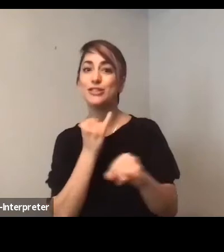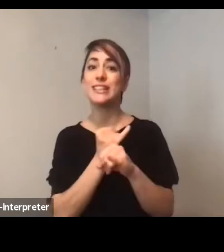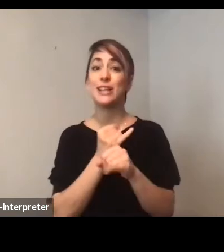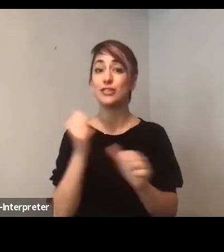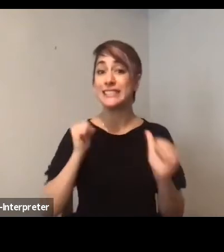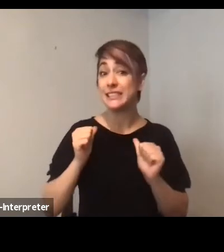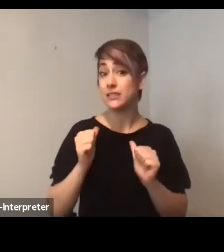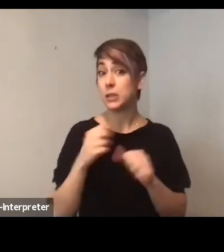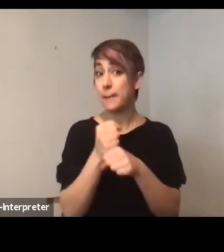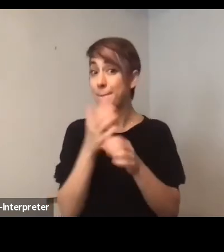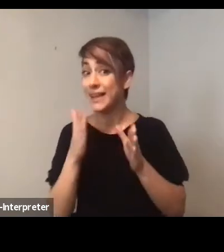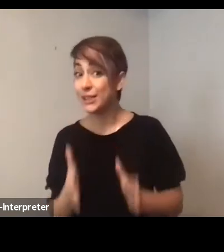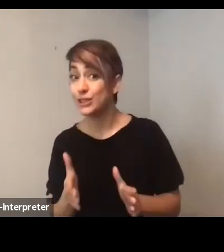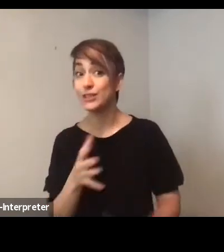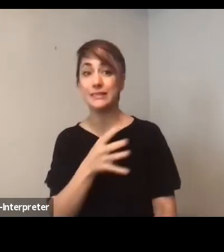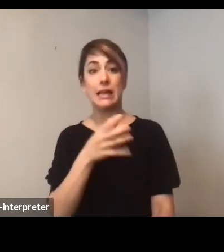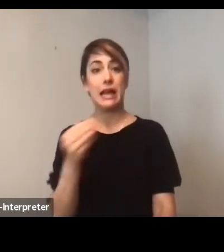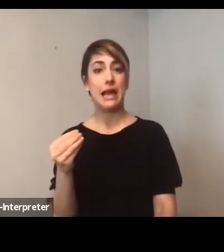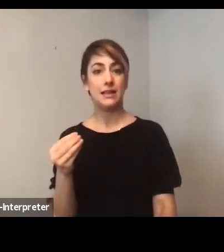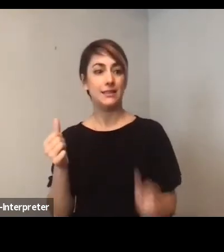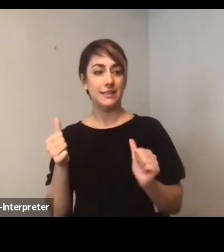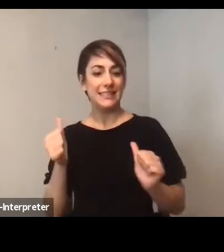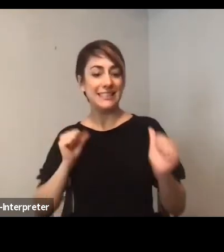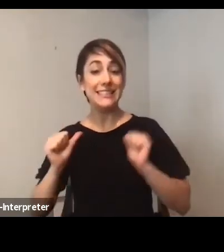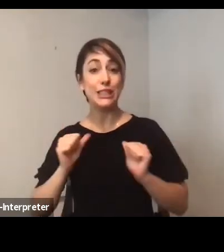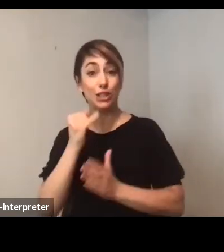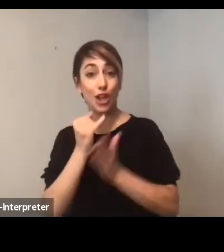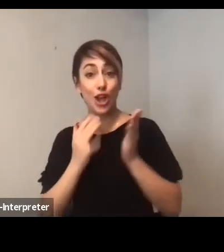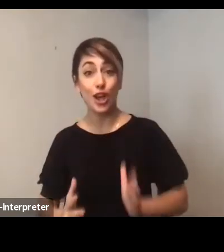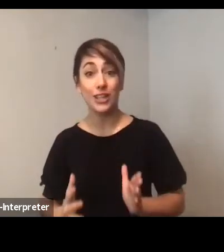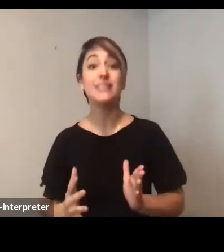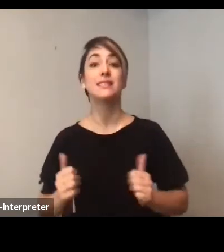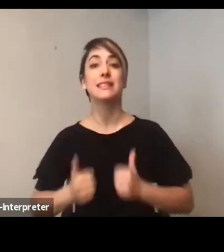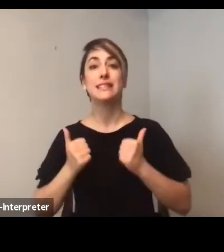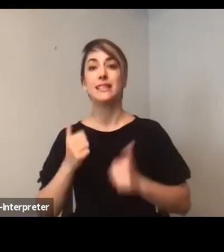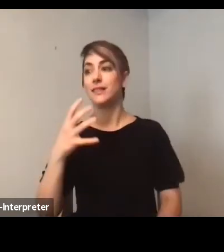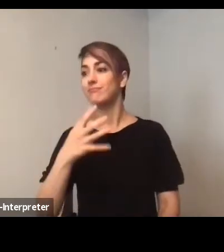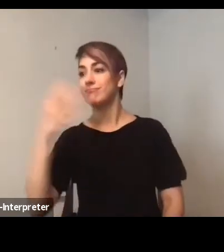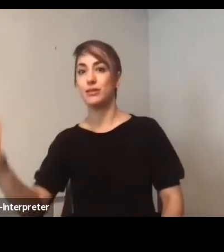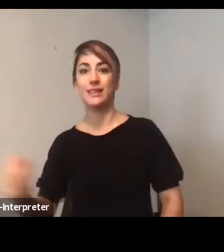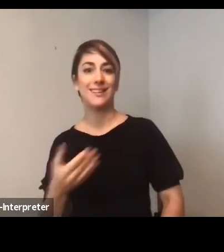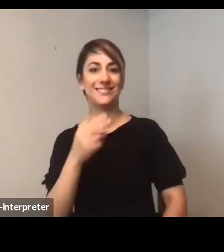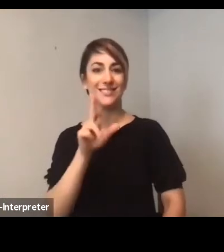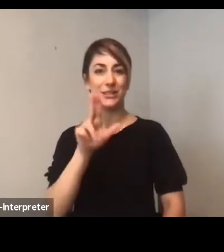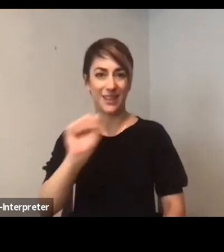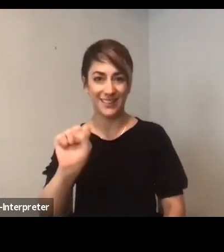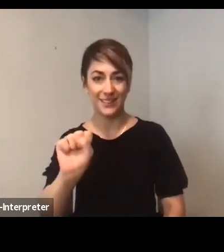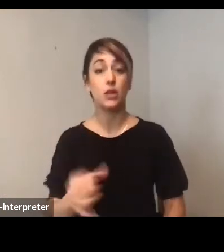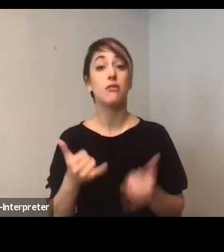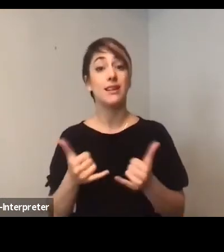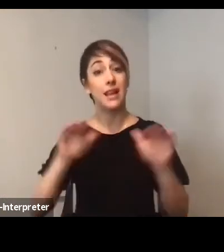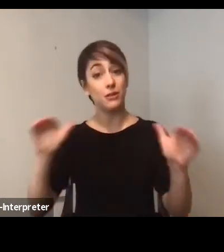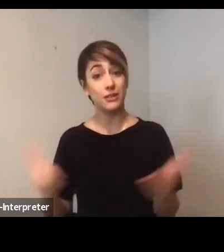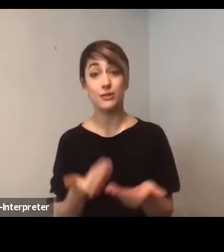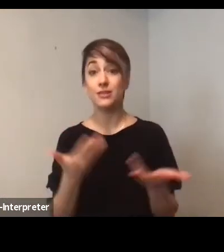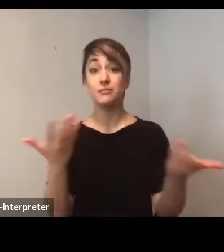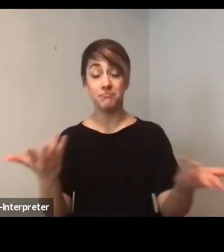theatre artists outside the US. And I'd now like to introduce our speakers. We have Daniela